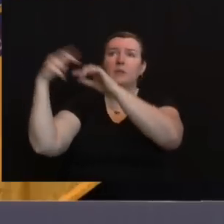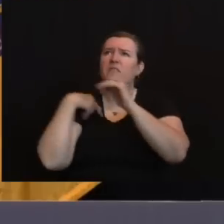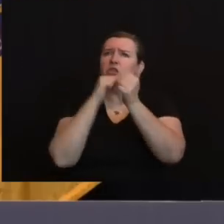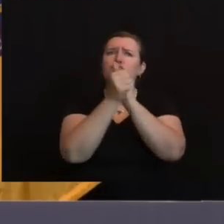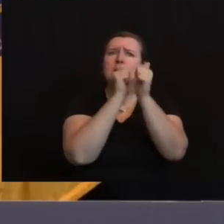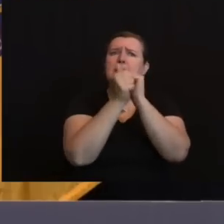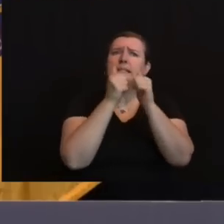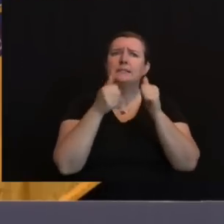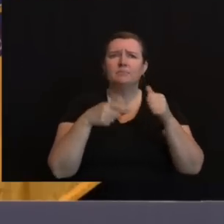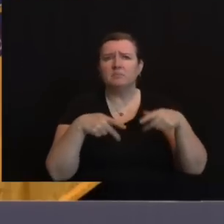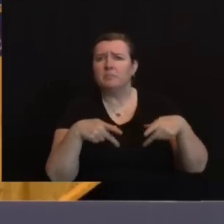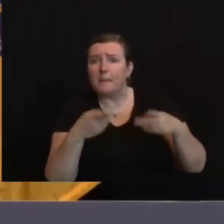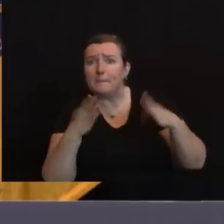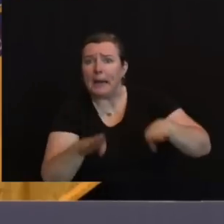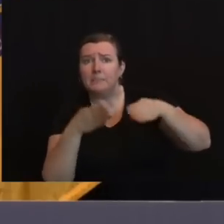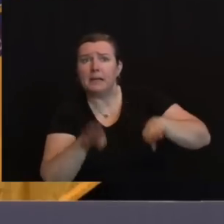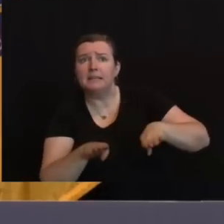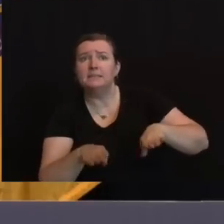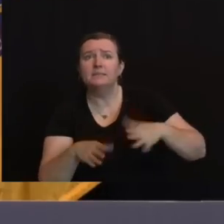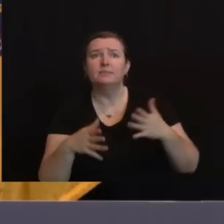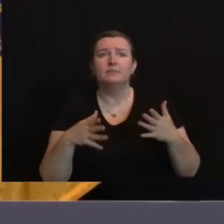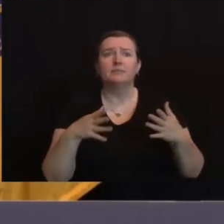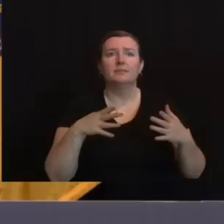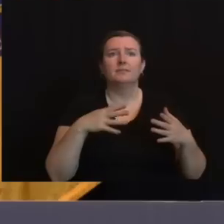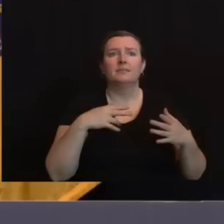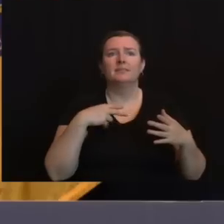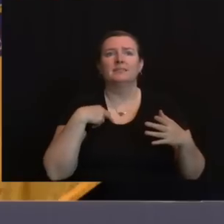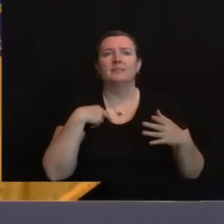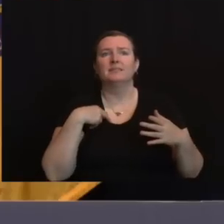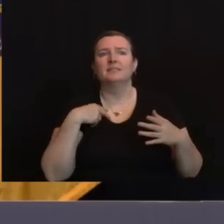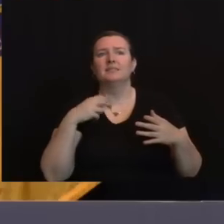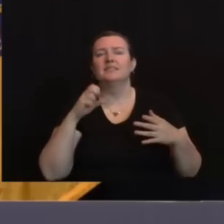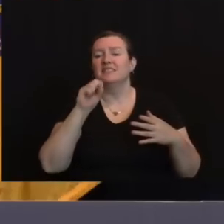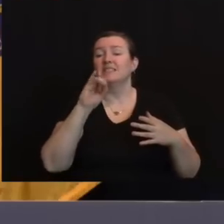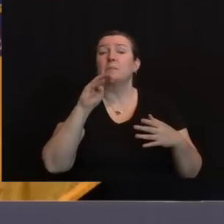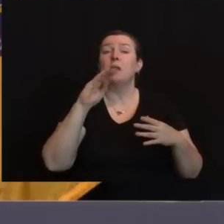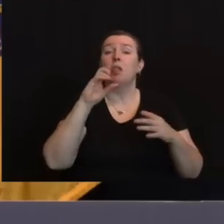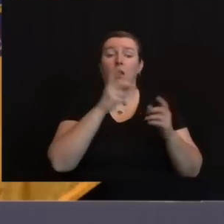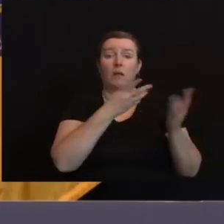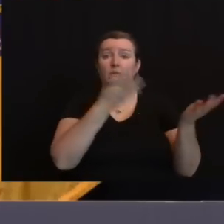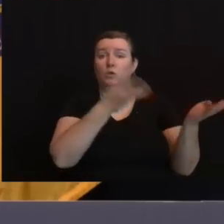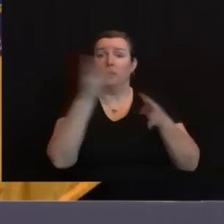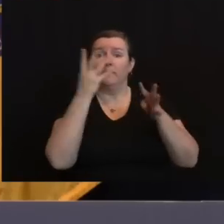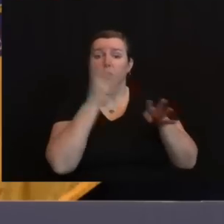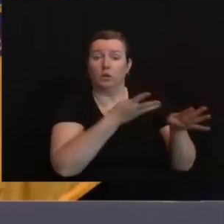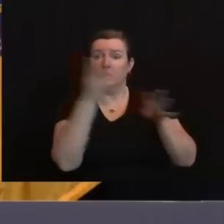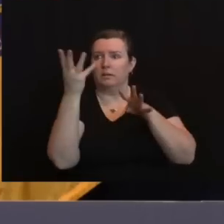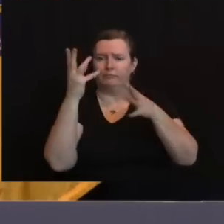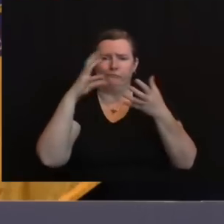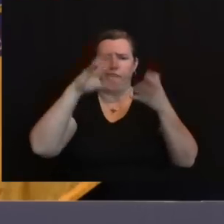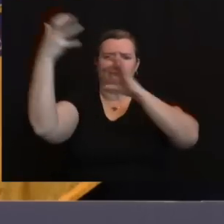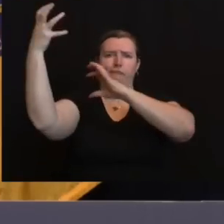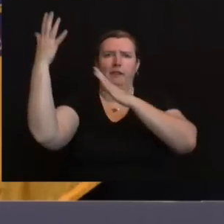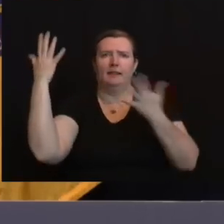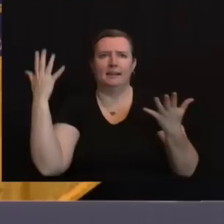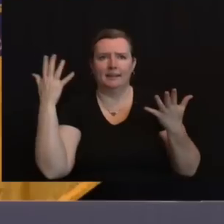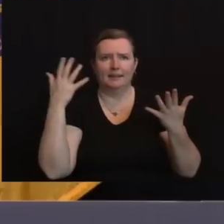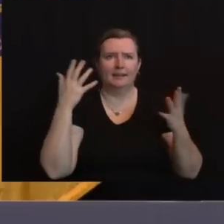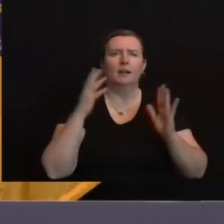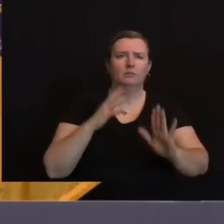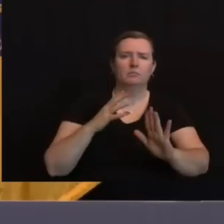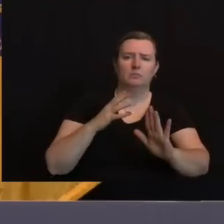but simulcasting is not at the racetracks, and people there are wondering why. I'm not sure about that question. Can we come back to that?